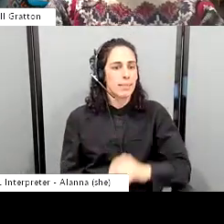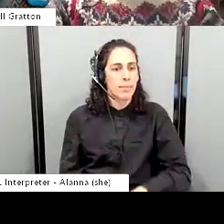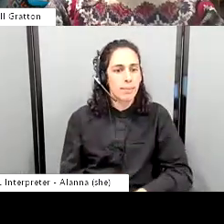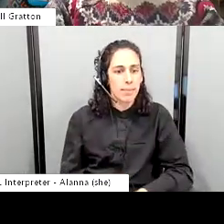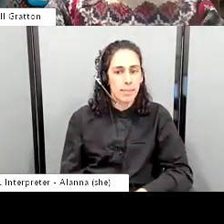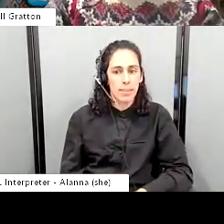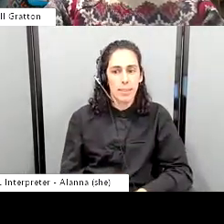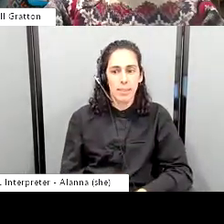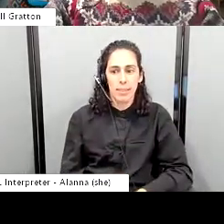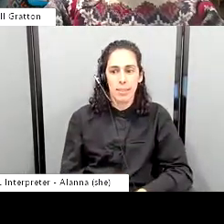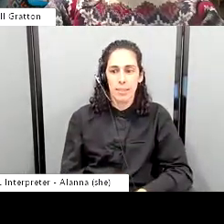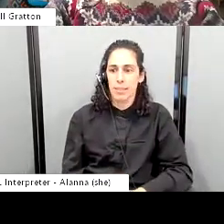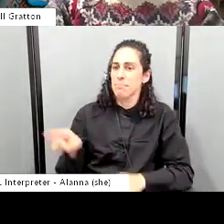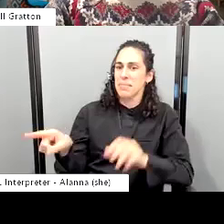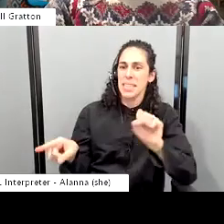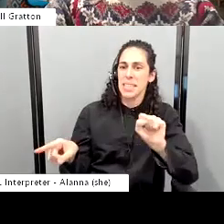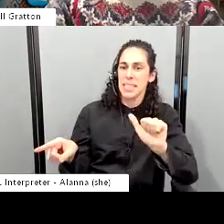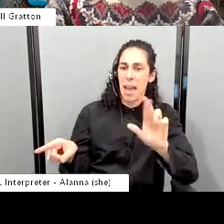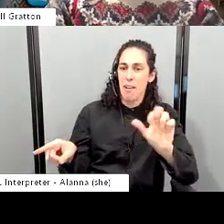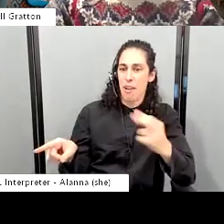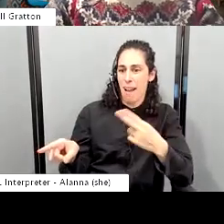is Sarah who's wondering about that.